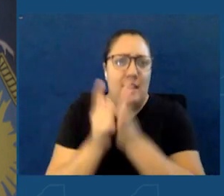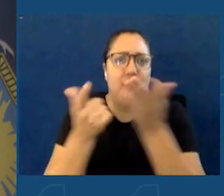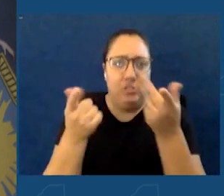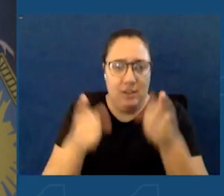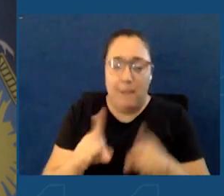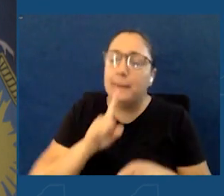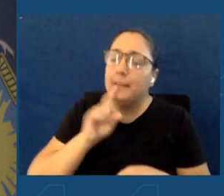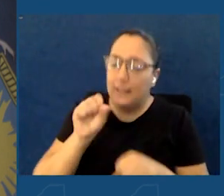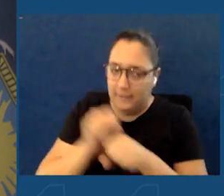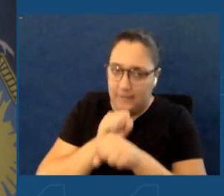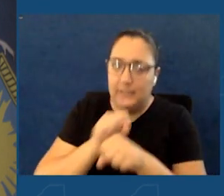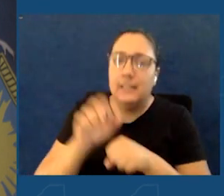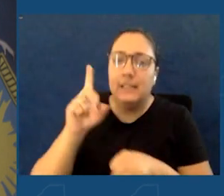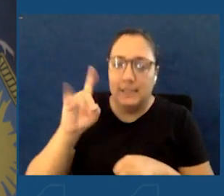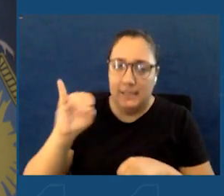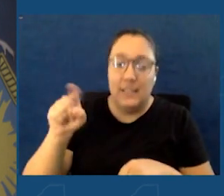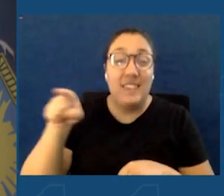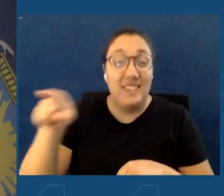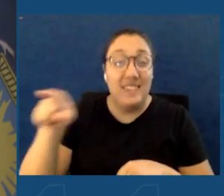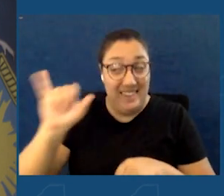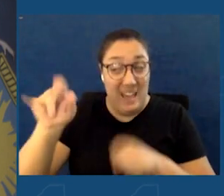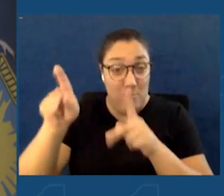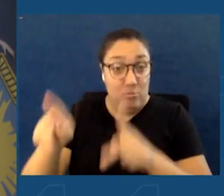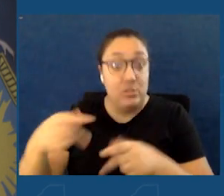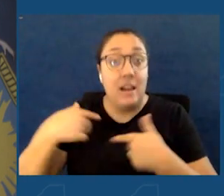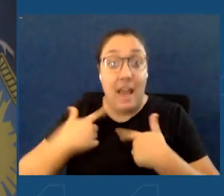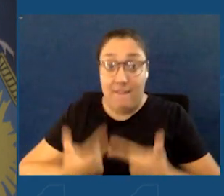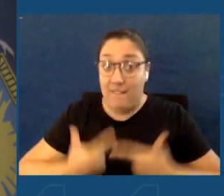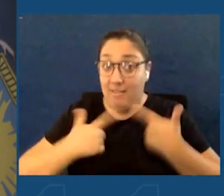person on lifetime parole. And as of